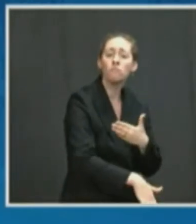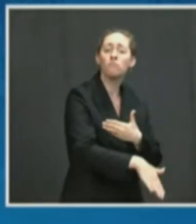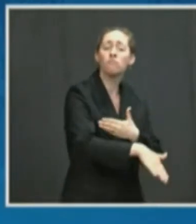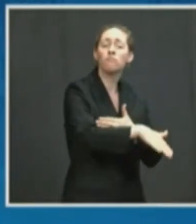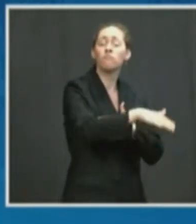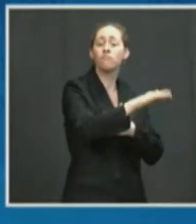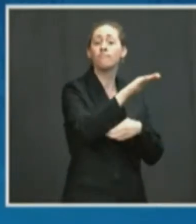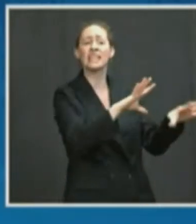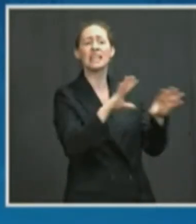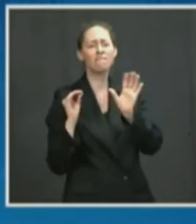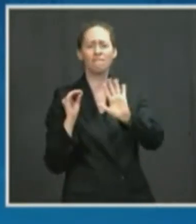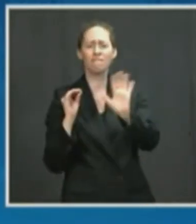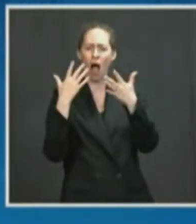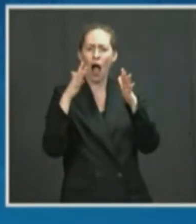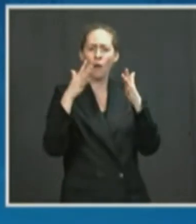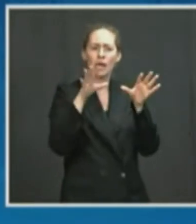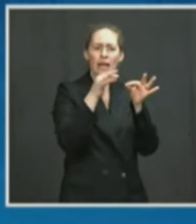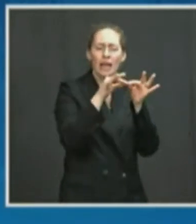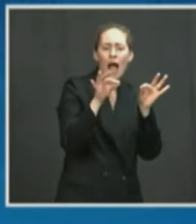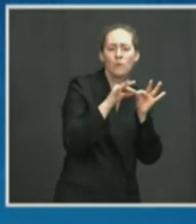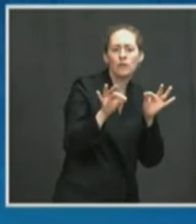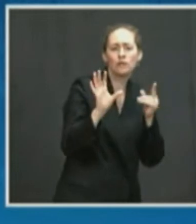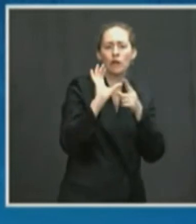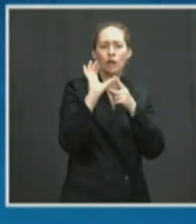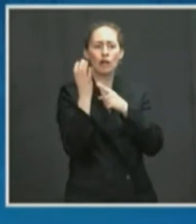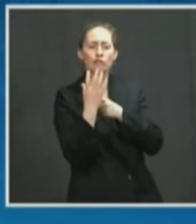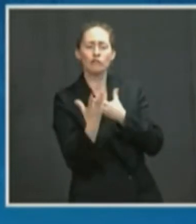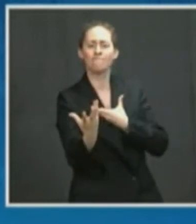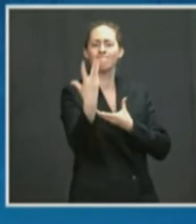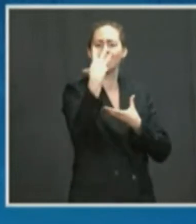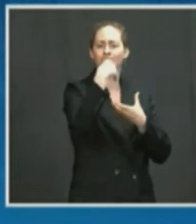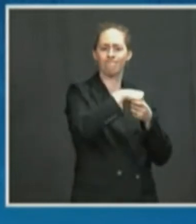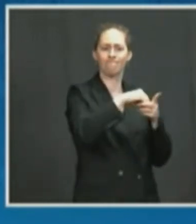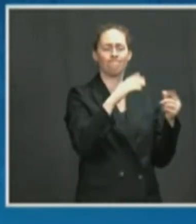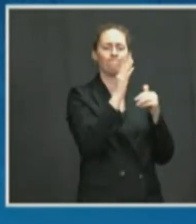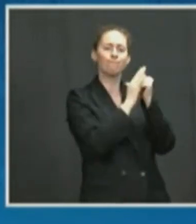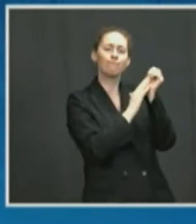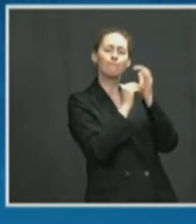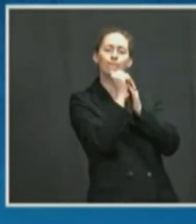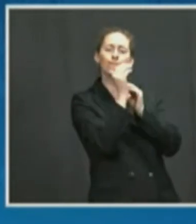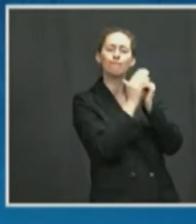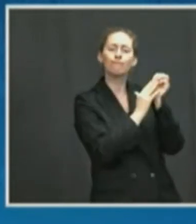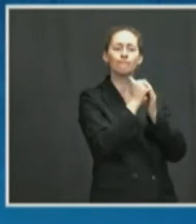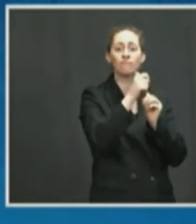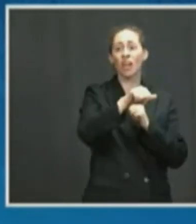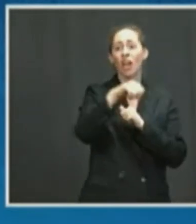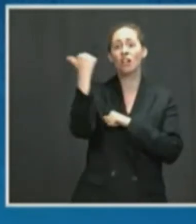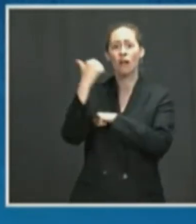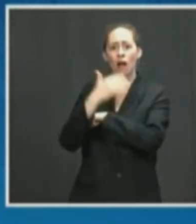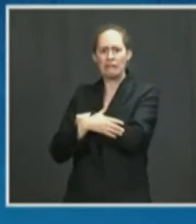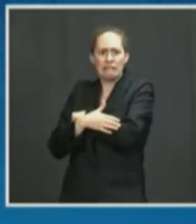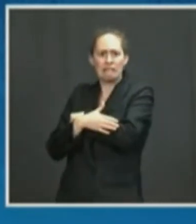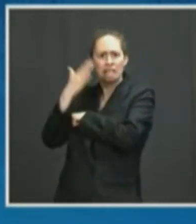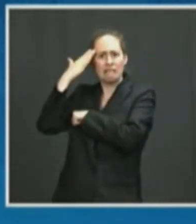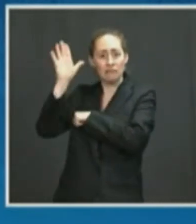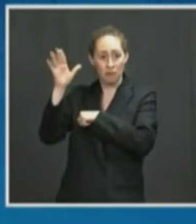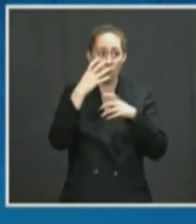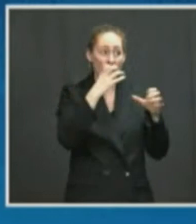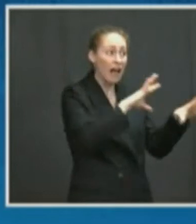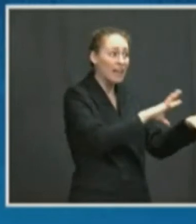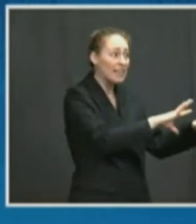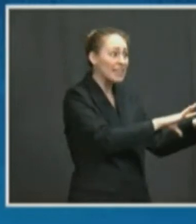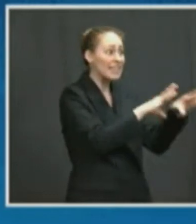is spoken, where their culture that they know is present and has been, in this case, for